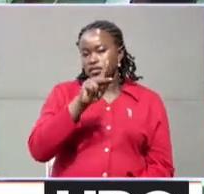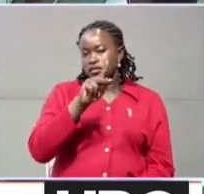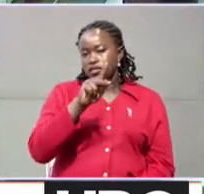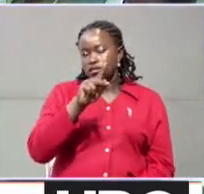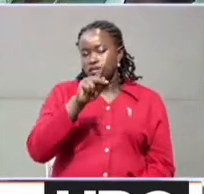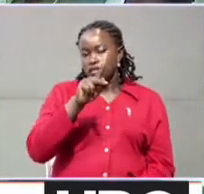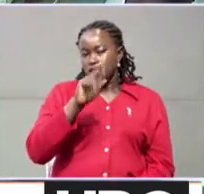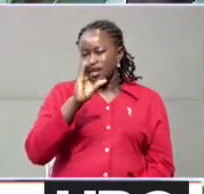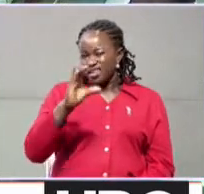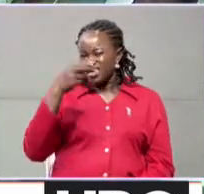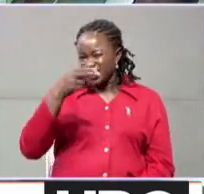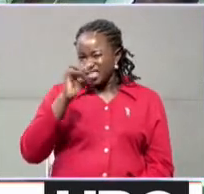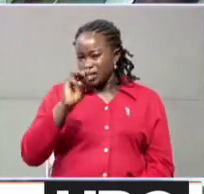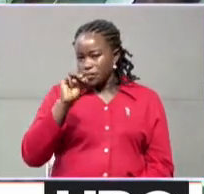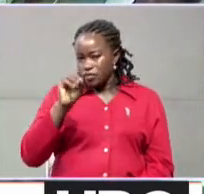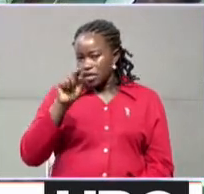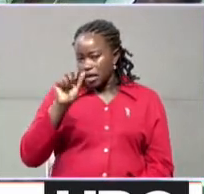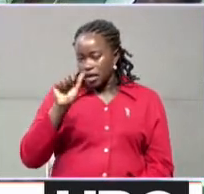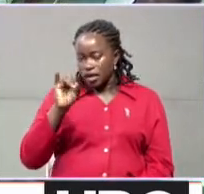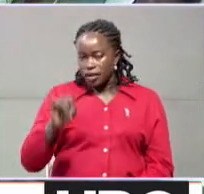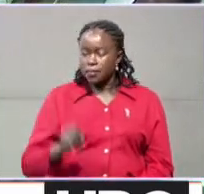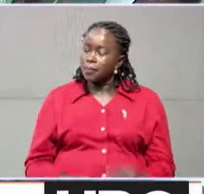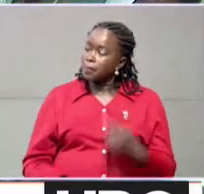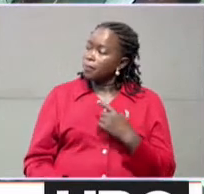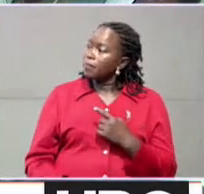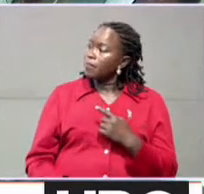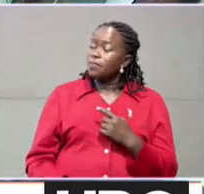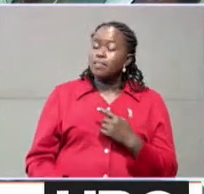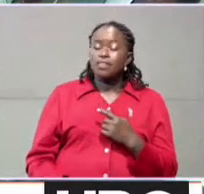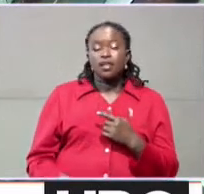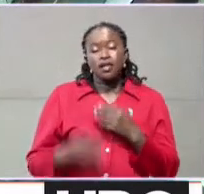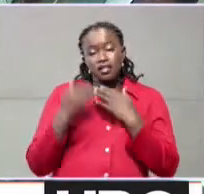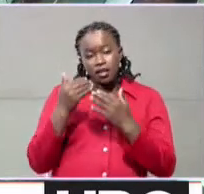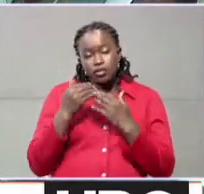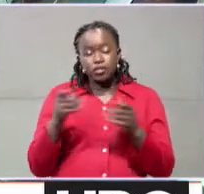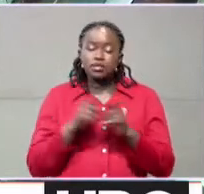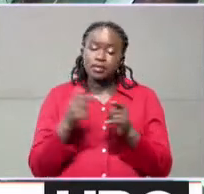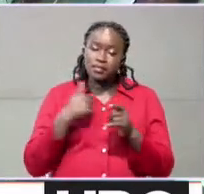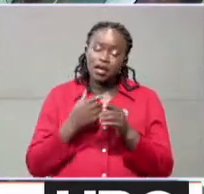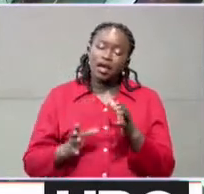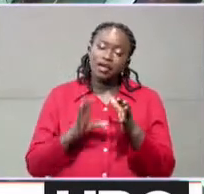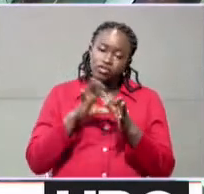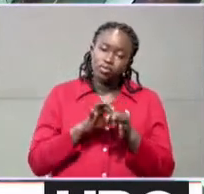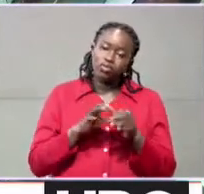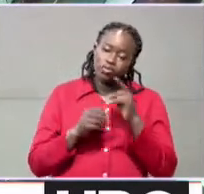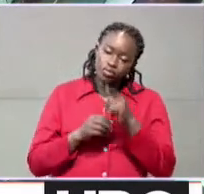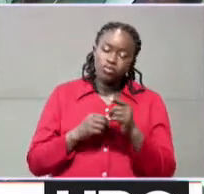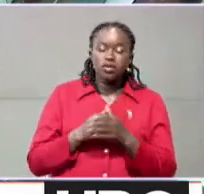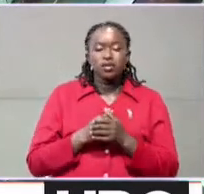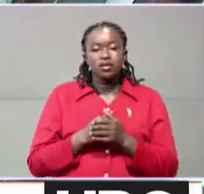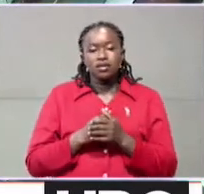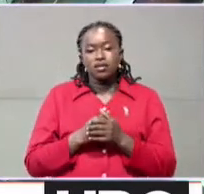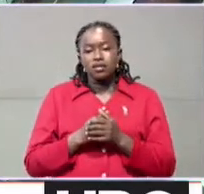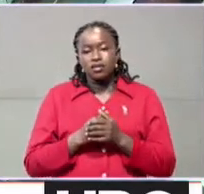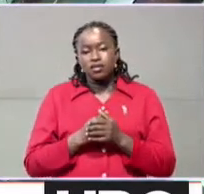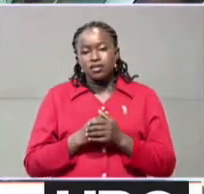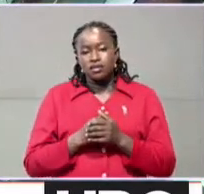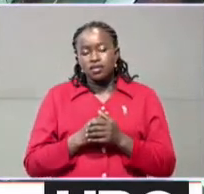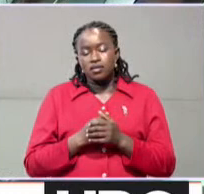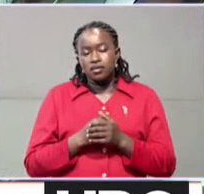thank you so much and honorable speaker i also join you on behalf of the people of serbia region to